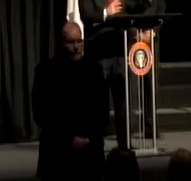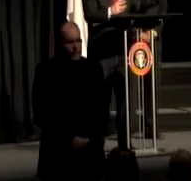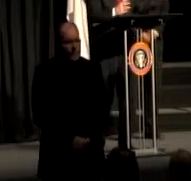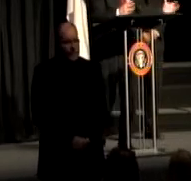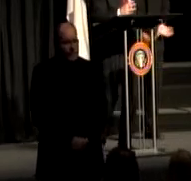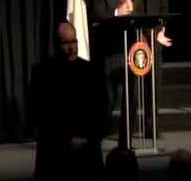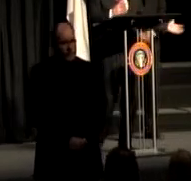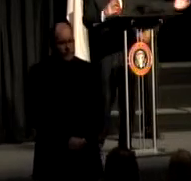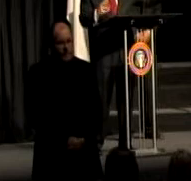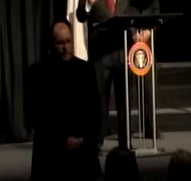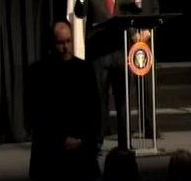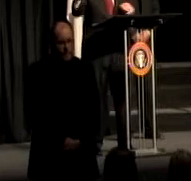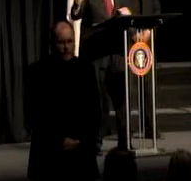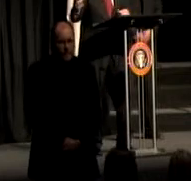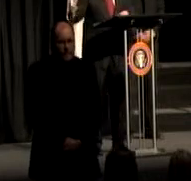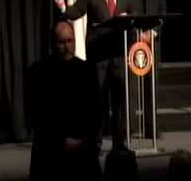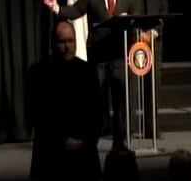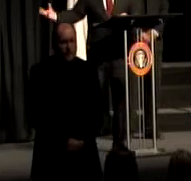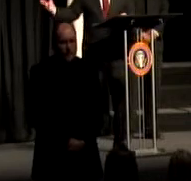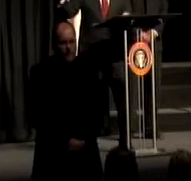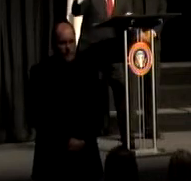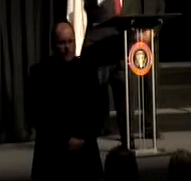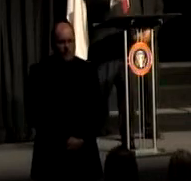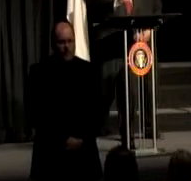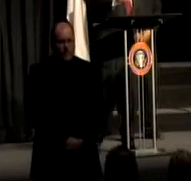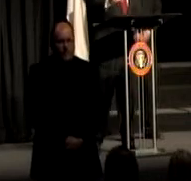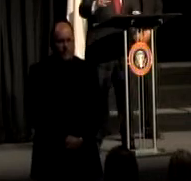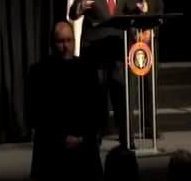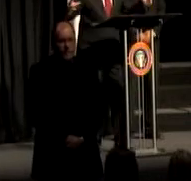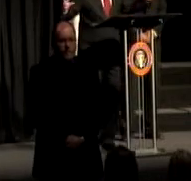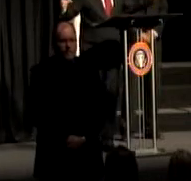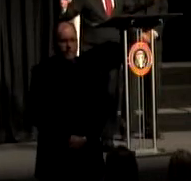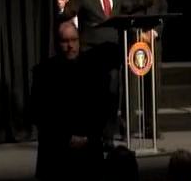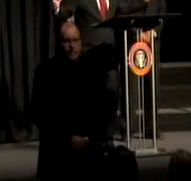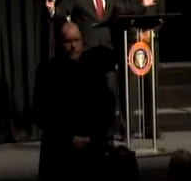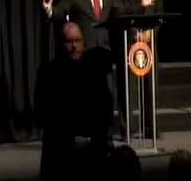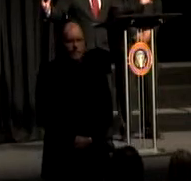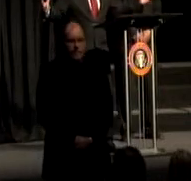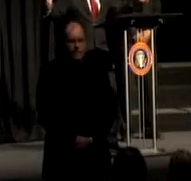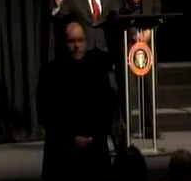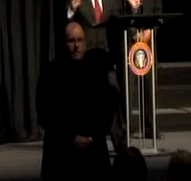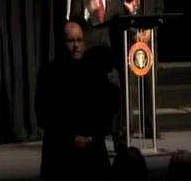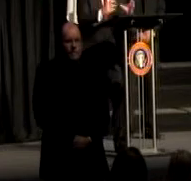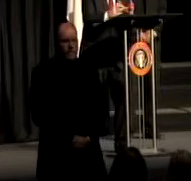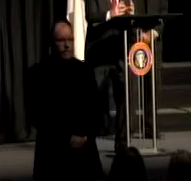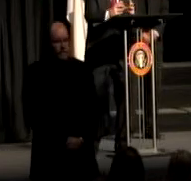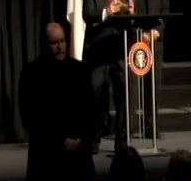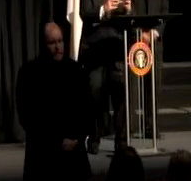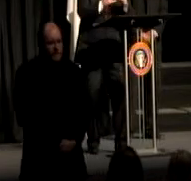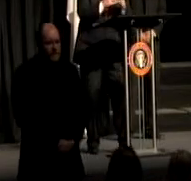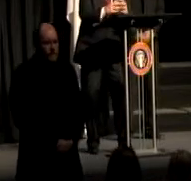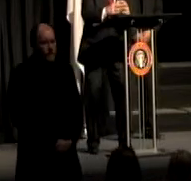and we need to move those that are outside looking in to those that come into the pews we have to move the ones that are just into the pews into the